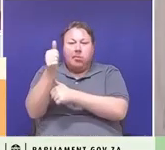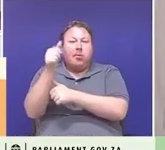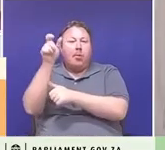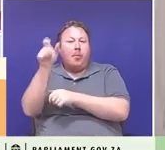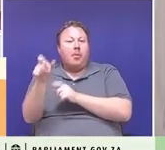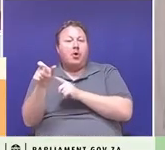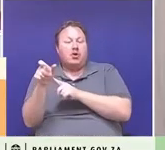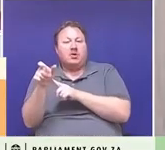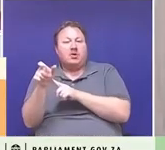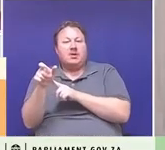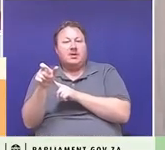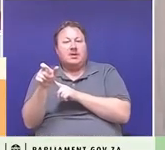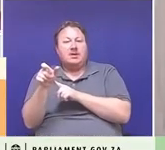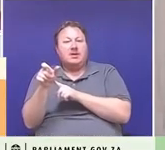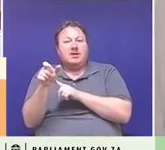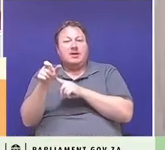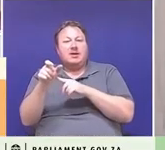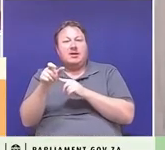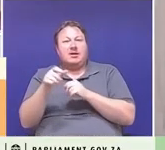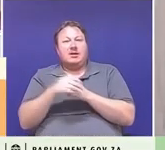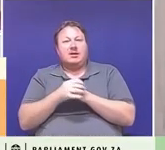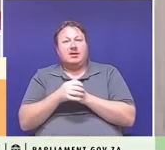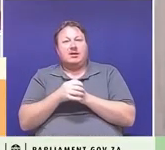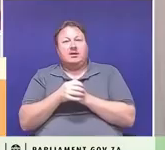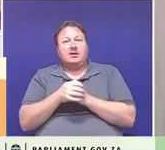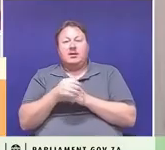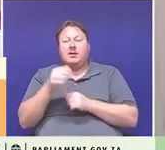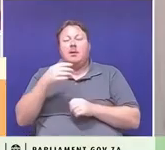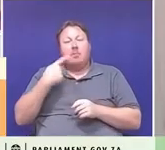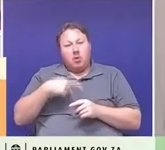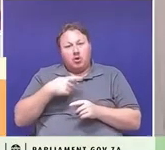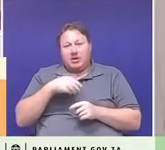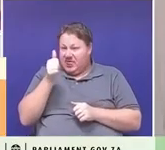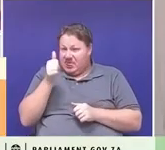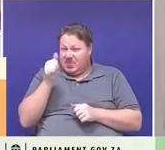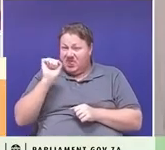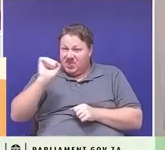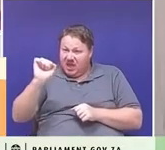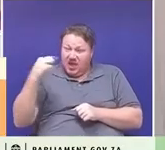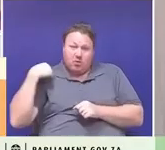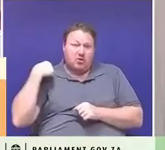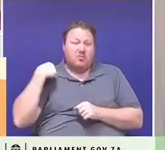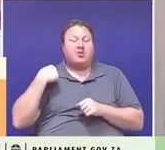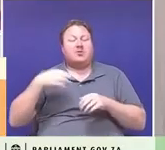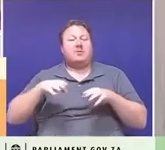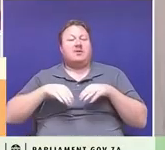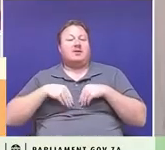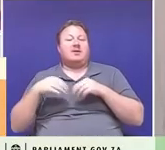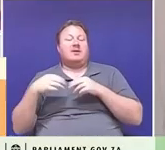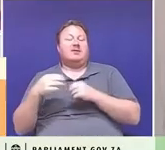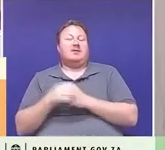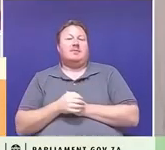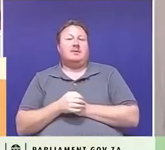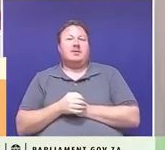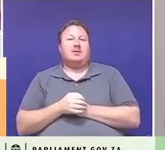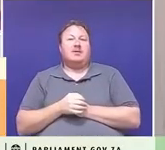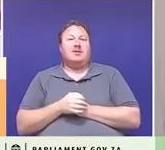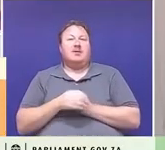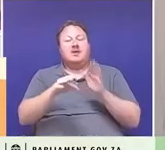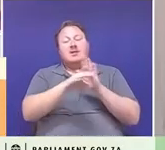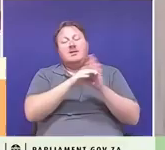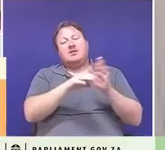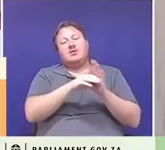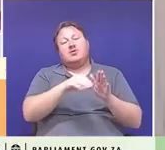material irregularities must be held personally accountable. Section 165 of the Municipal